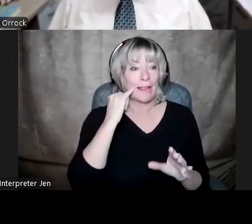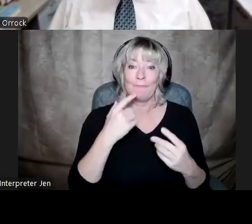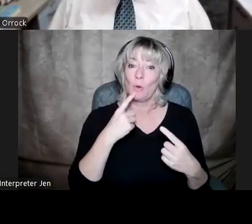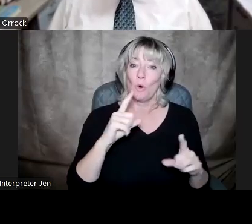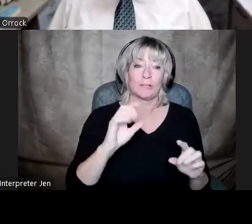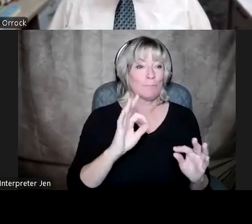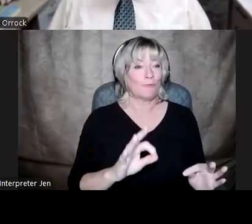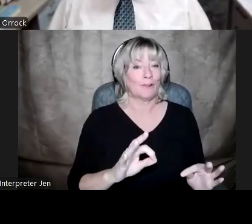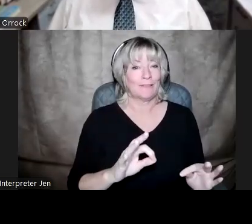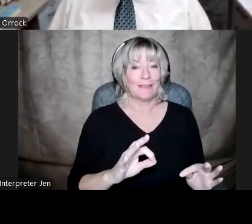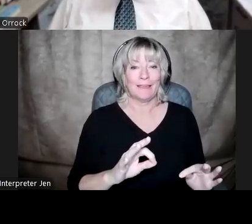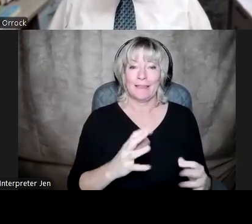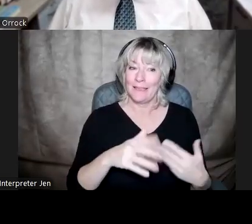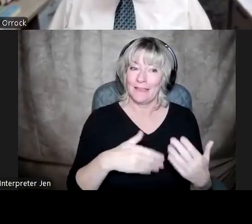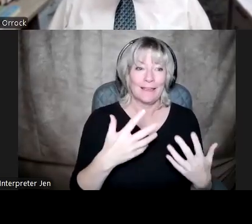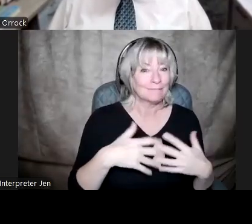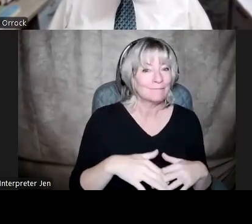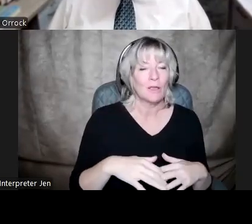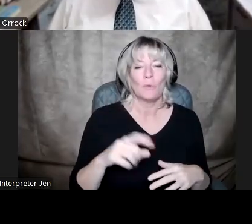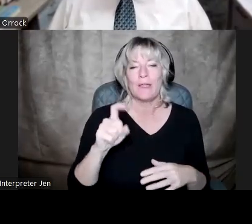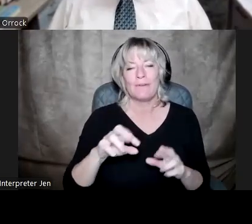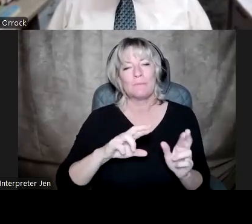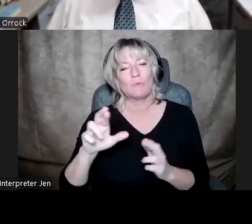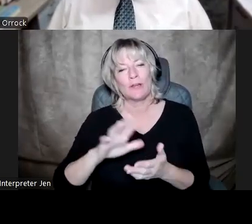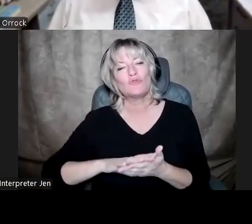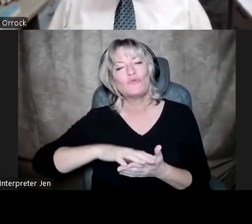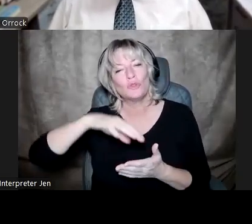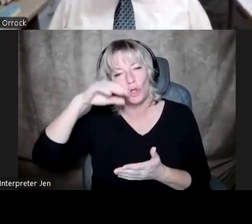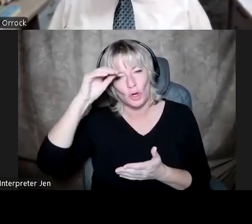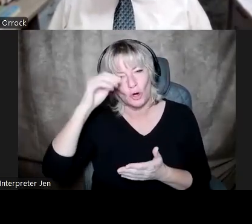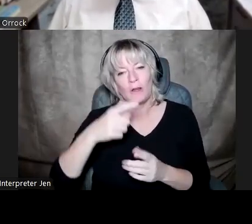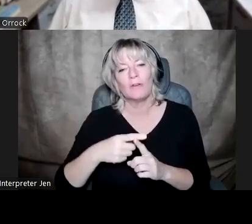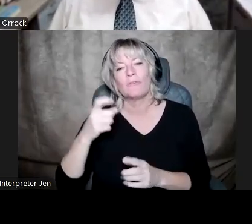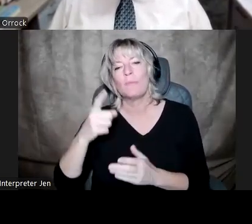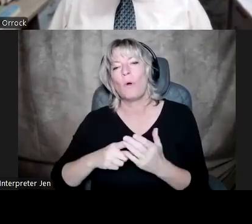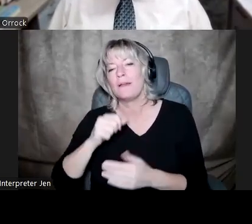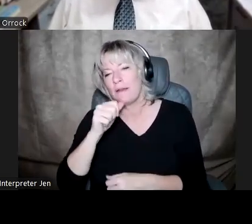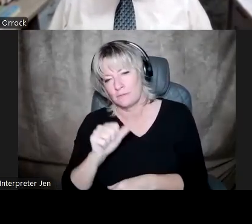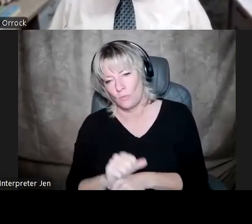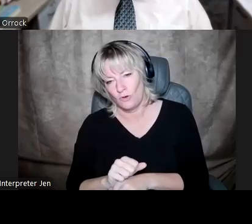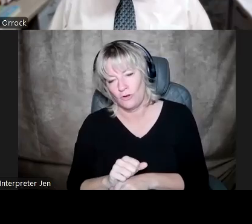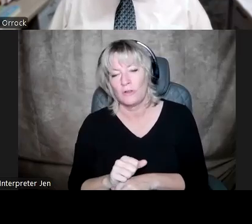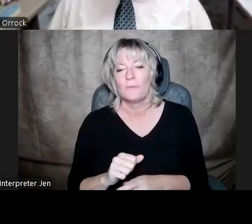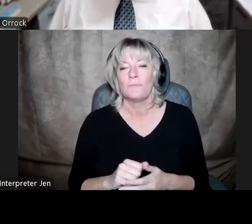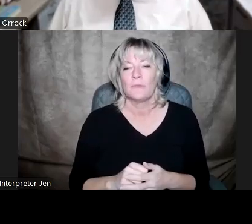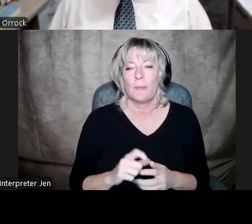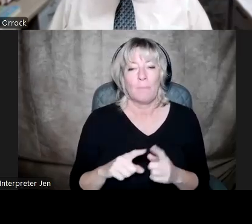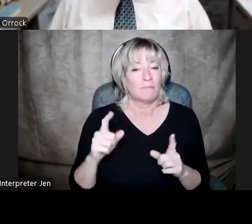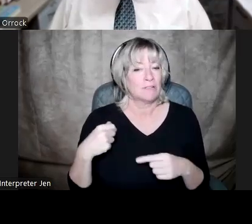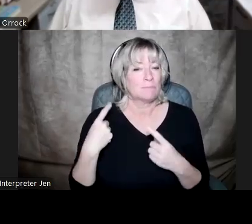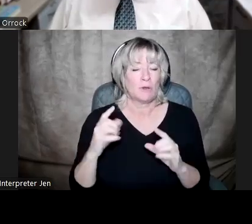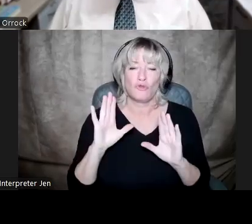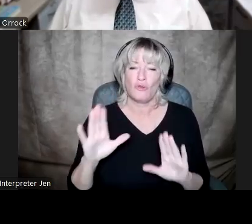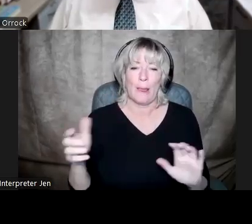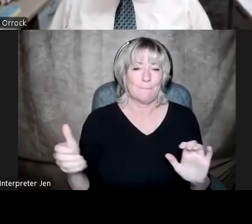it rarely does. And I think we have to be ready to learn from the things that are not working so well. But it's been a great partnership with